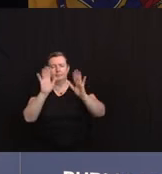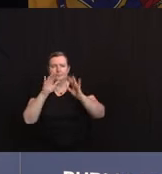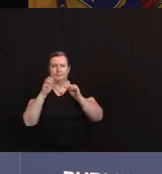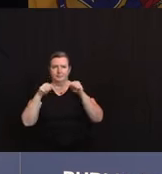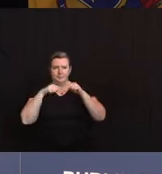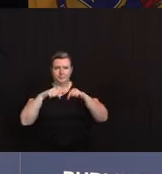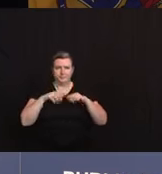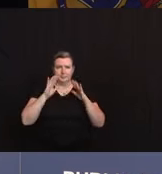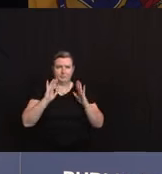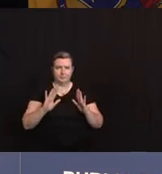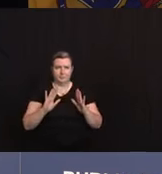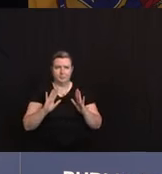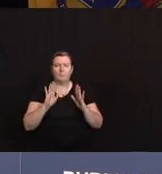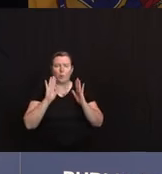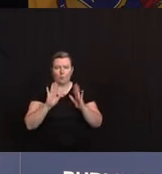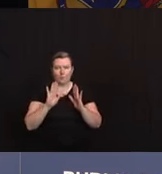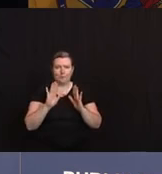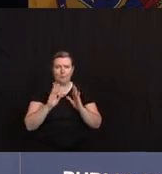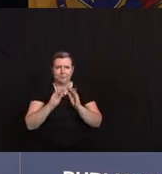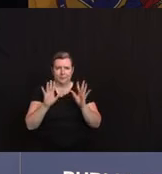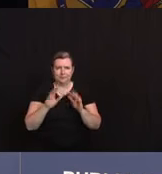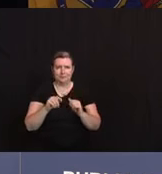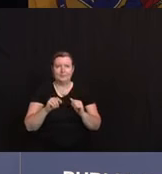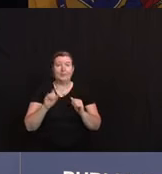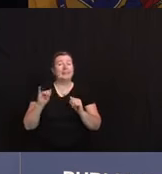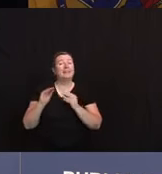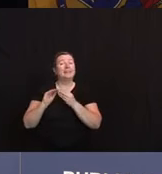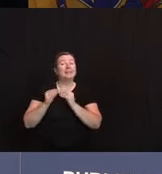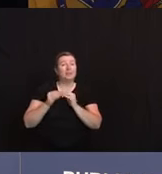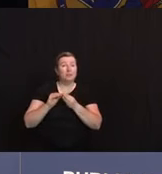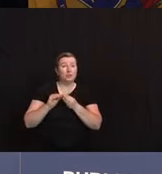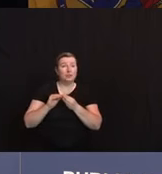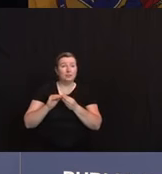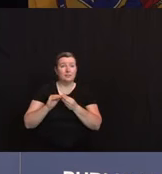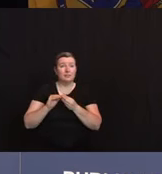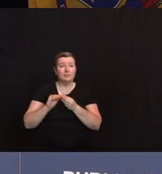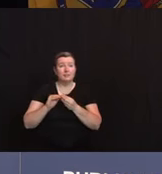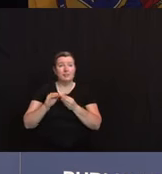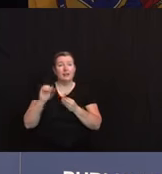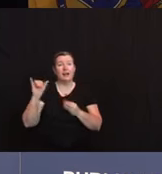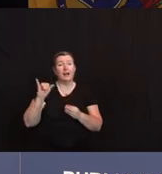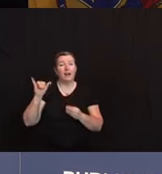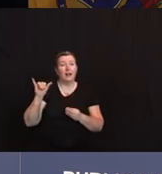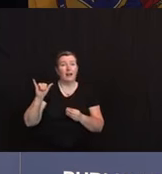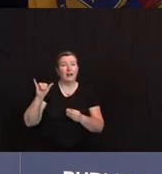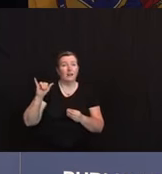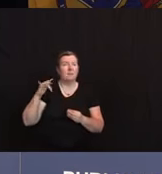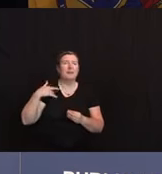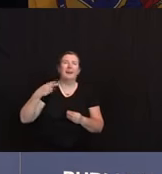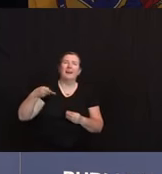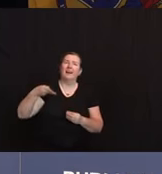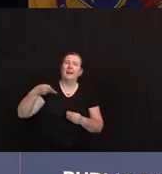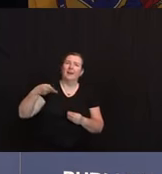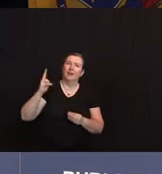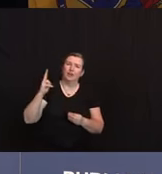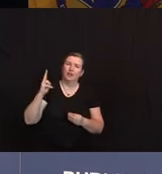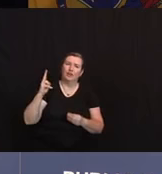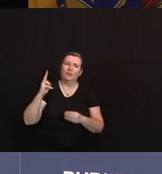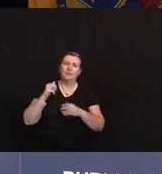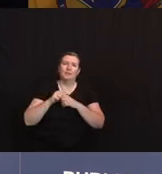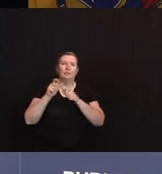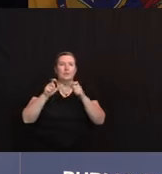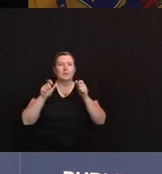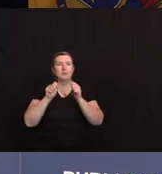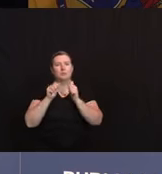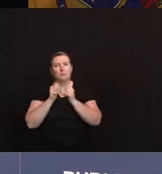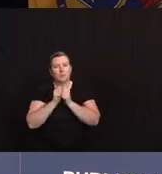would expect that these numbers were probably higher in the people getting tested than in the general population, because people who are sick, think they might